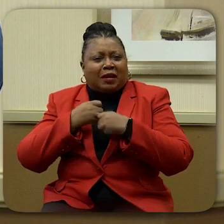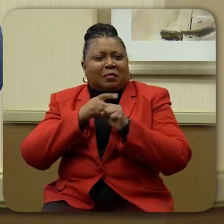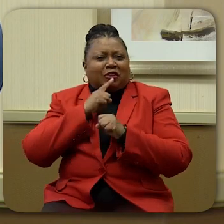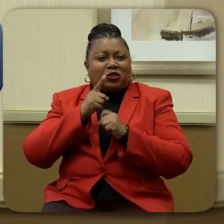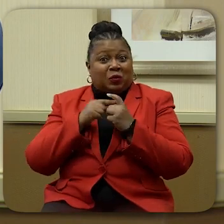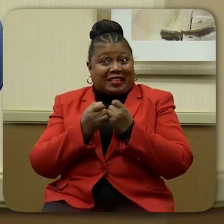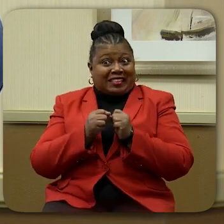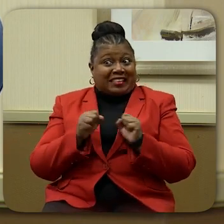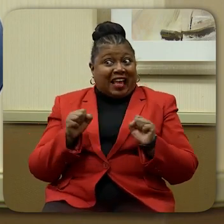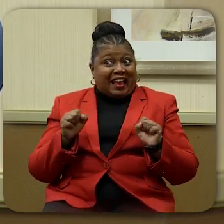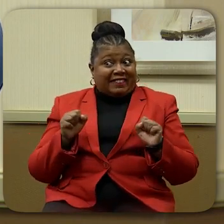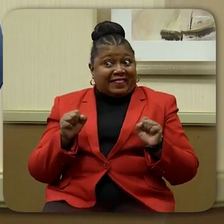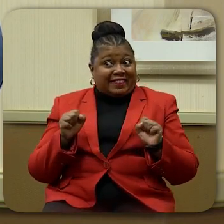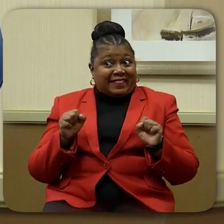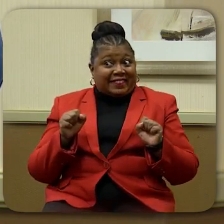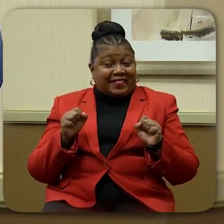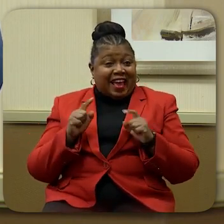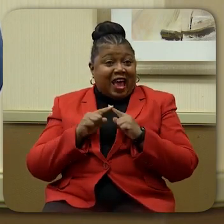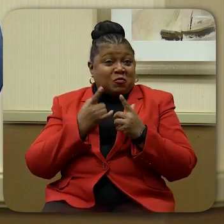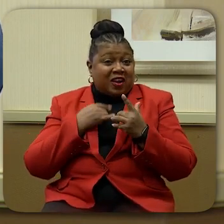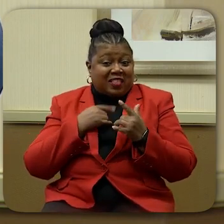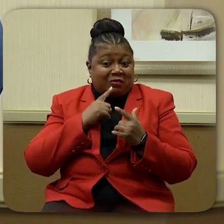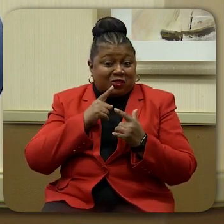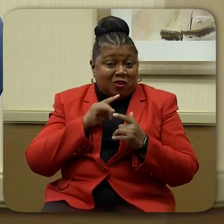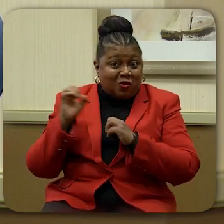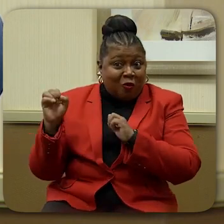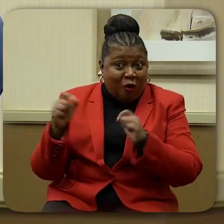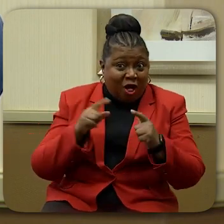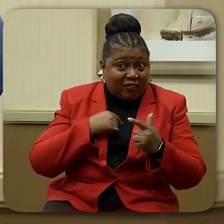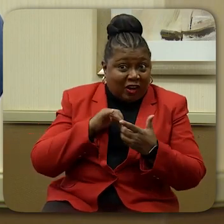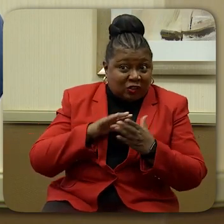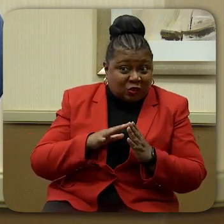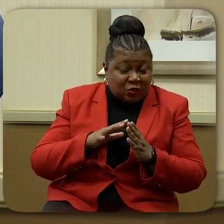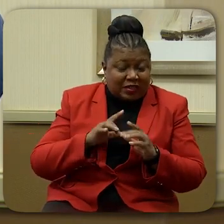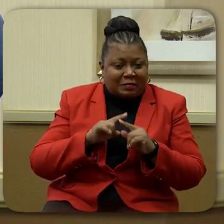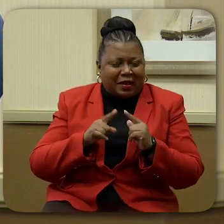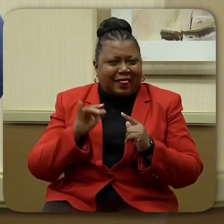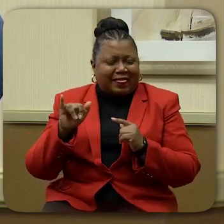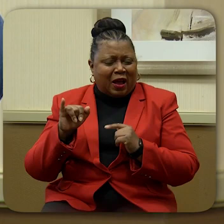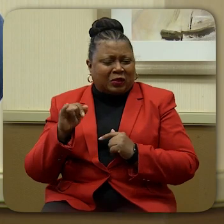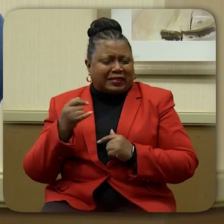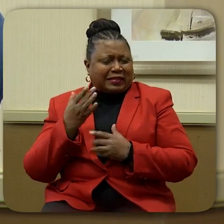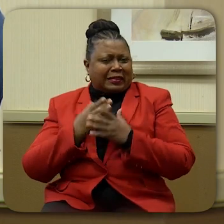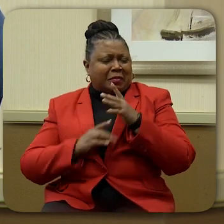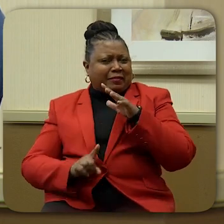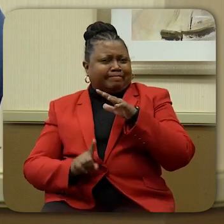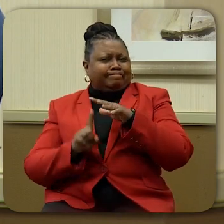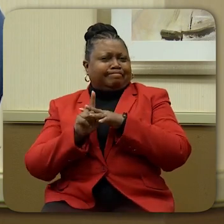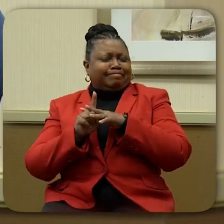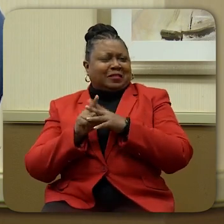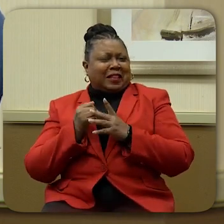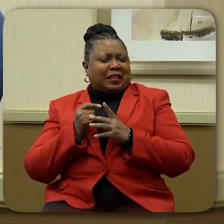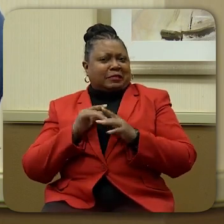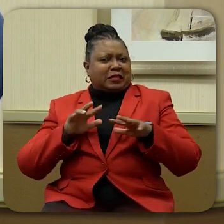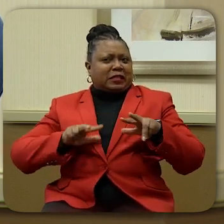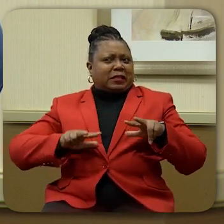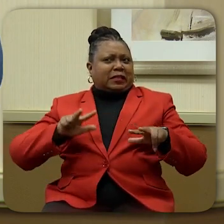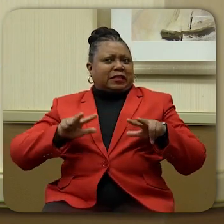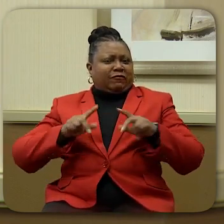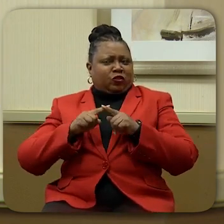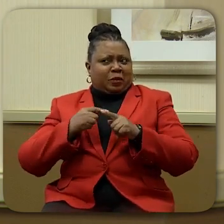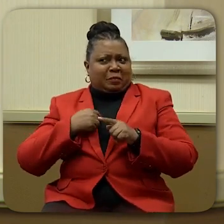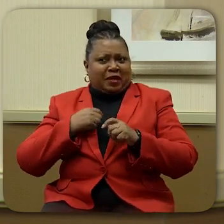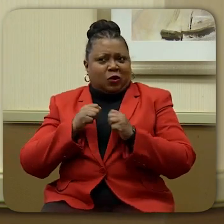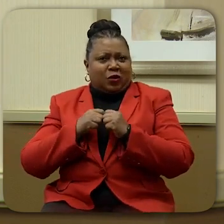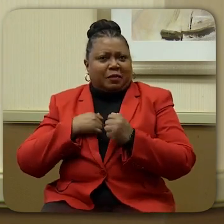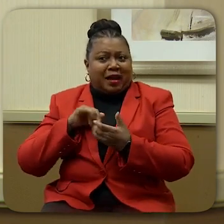sure it's safe and where they're at. I'm sure that's with all of our students, but that was just something that was a little bit of a red flag for me